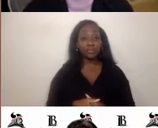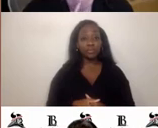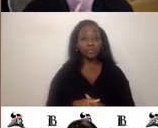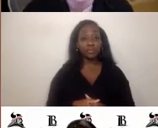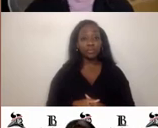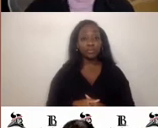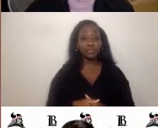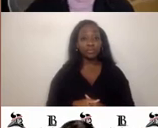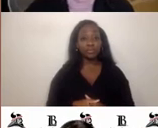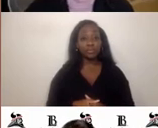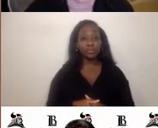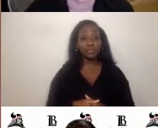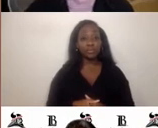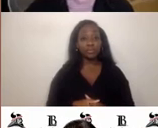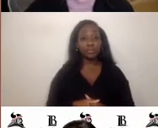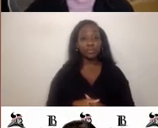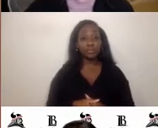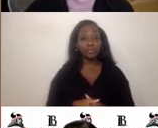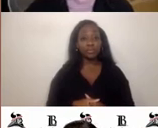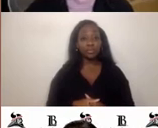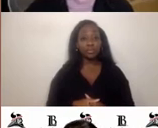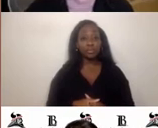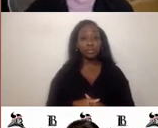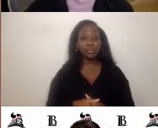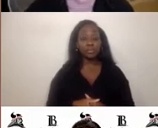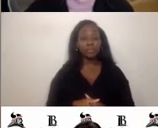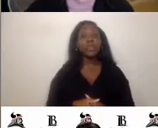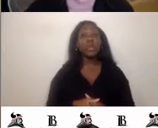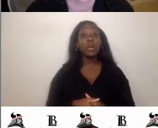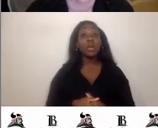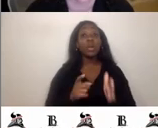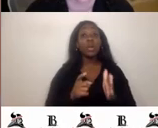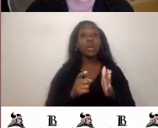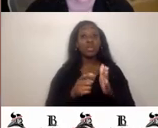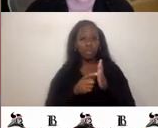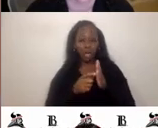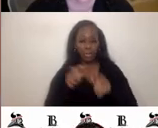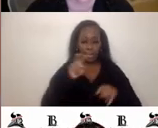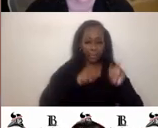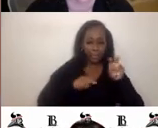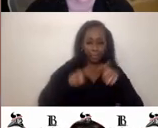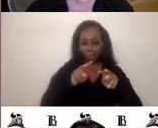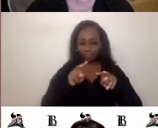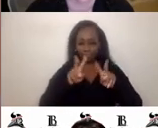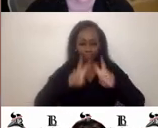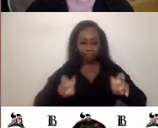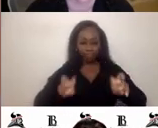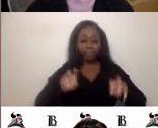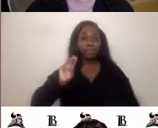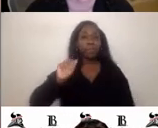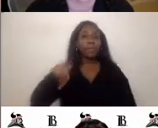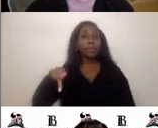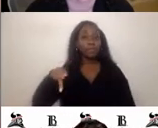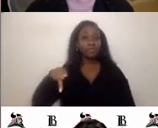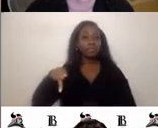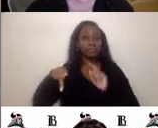Each decennial census requires us to revisit our maps to ensure that our maps